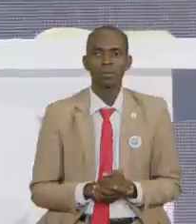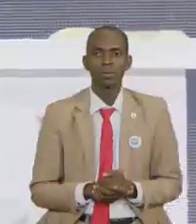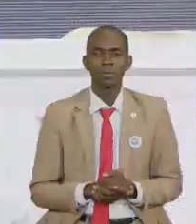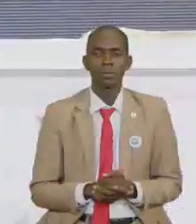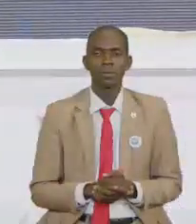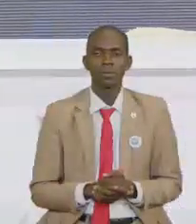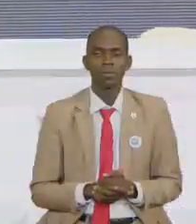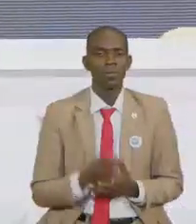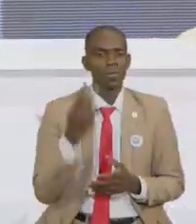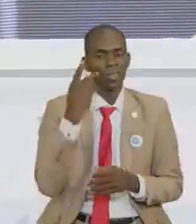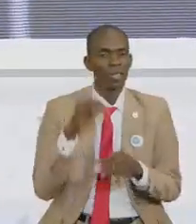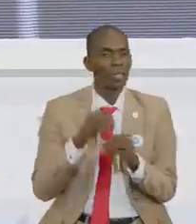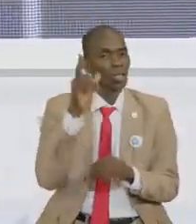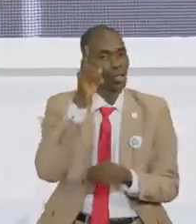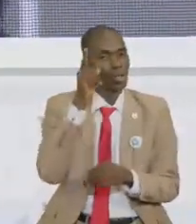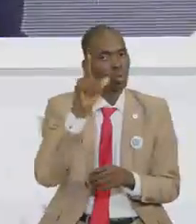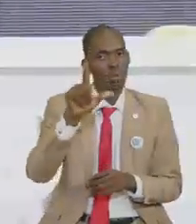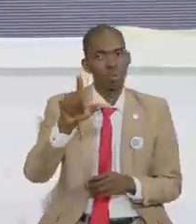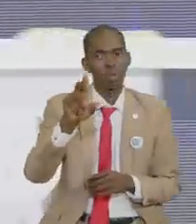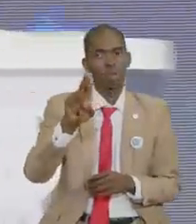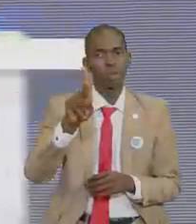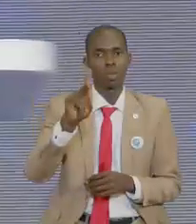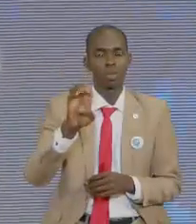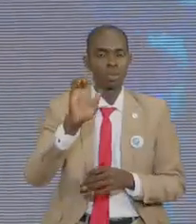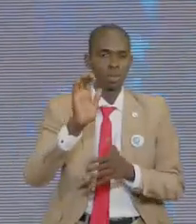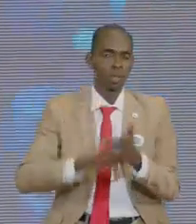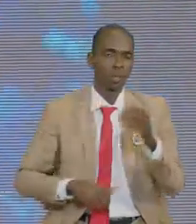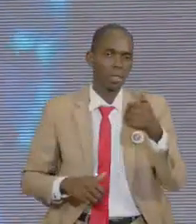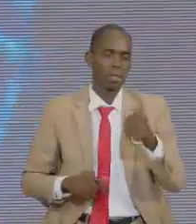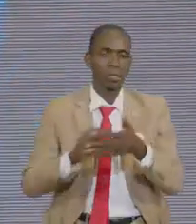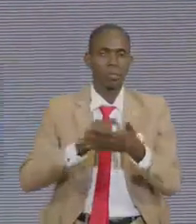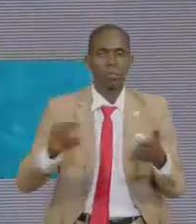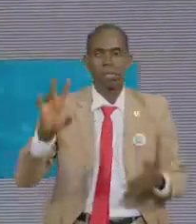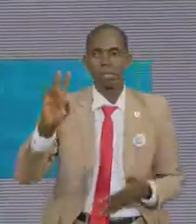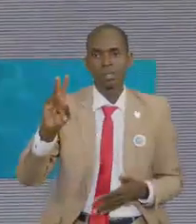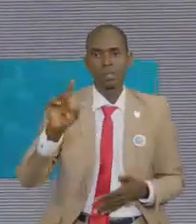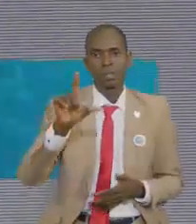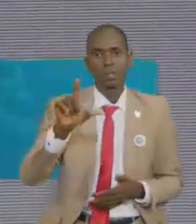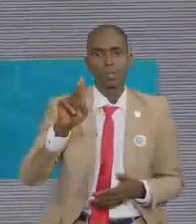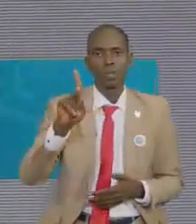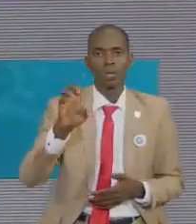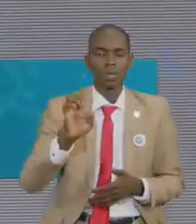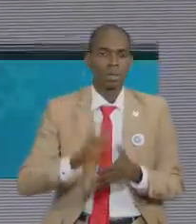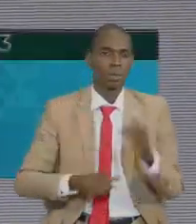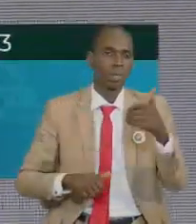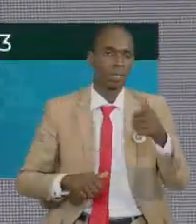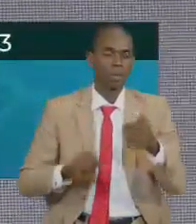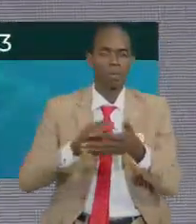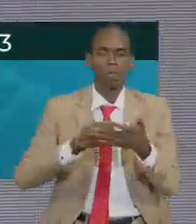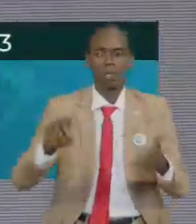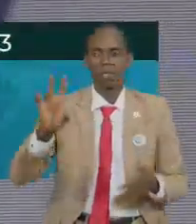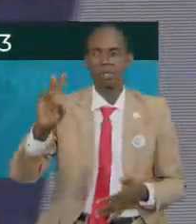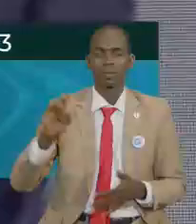Luke chapter 10, verse 17. In Luke chapter 10, verse 17.